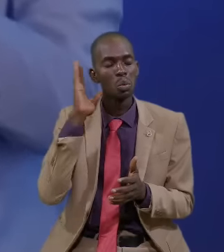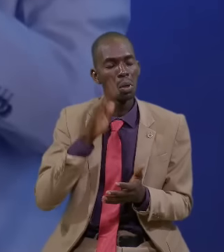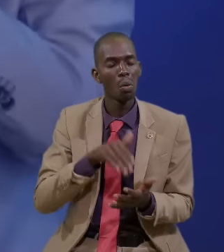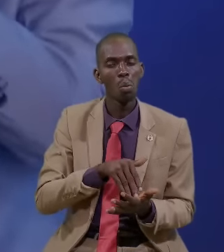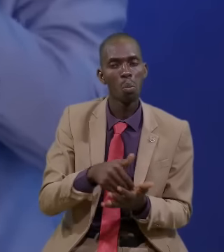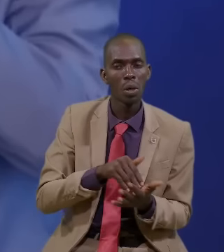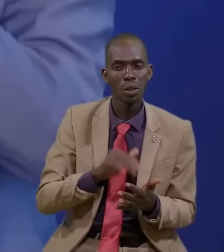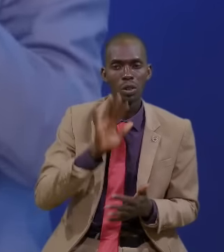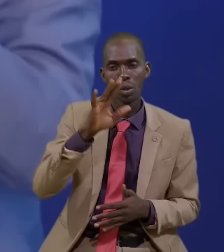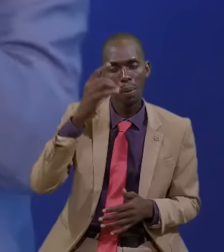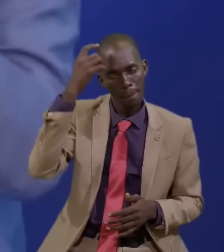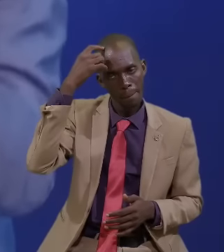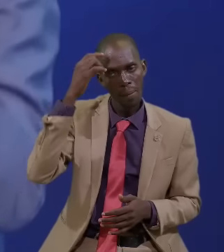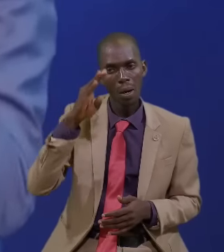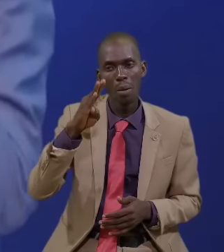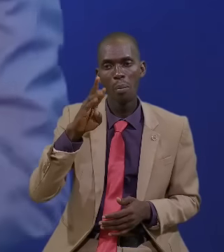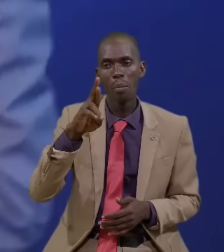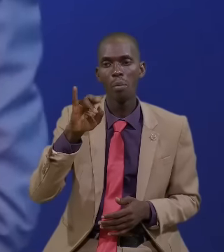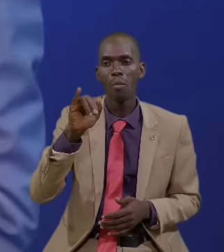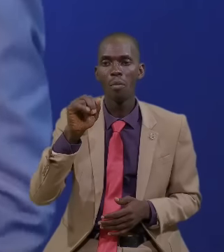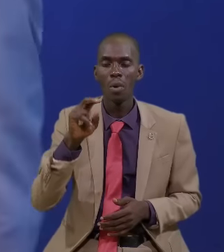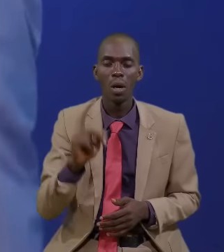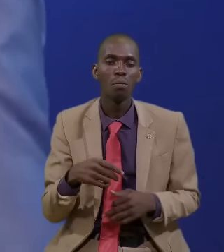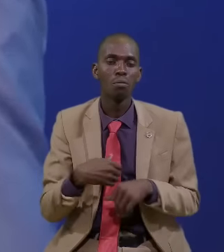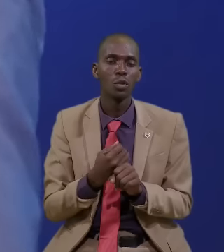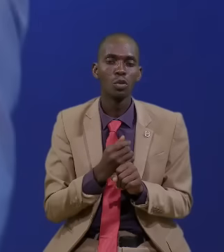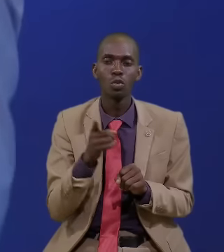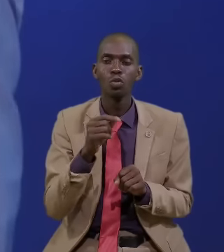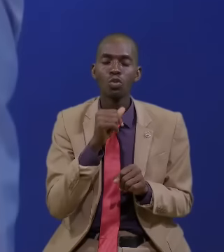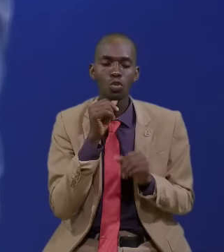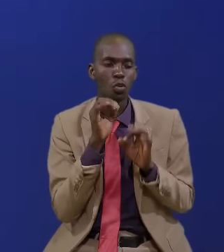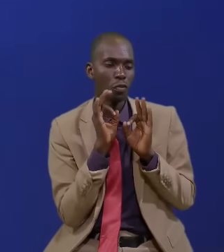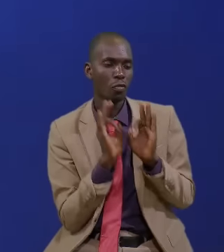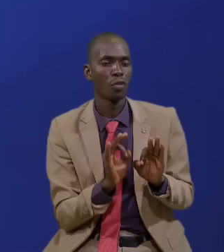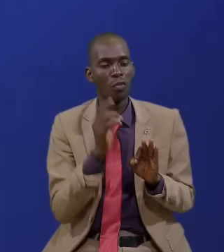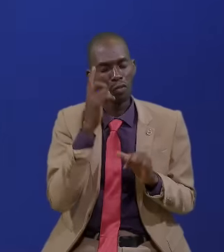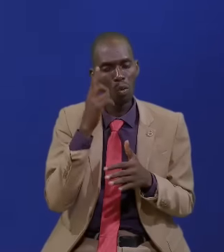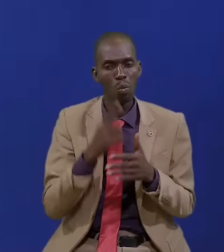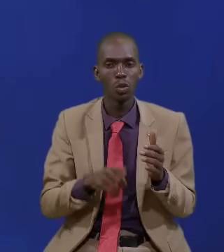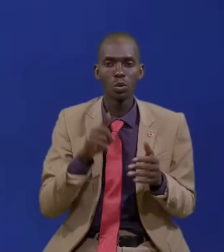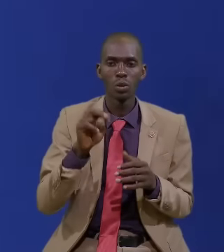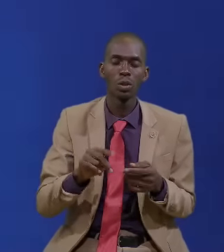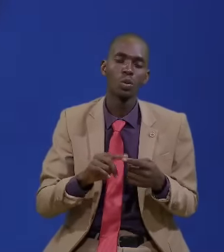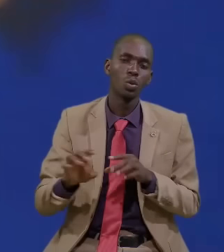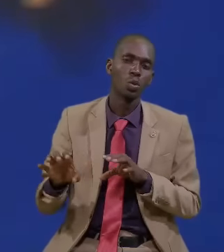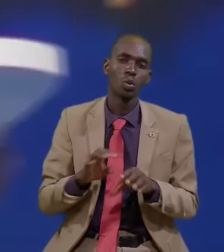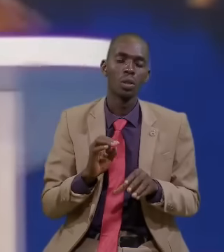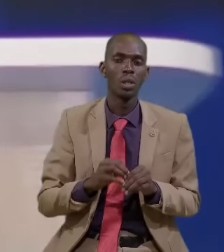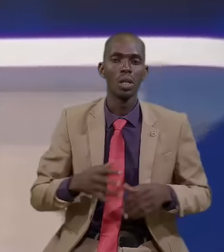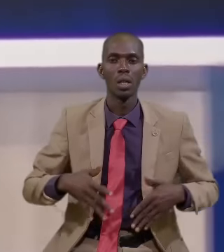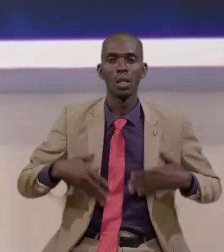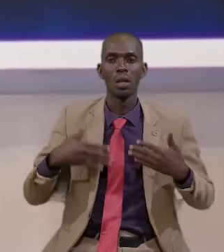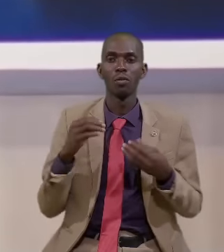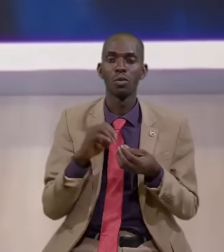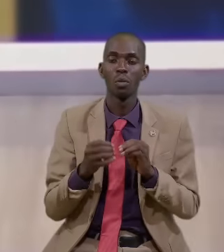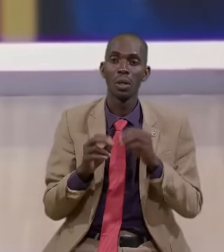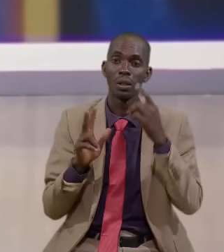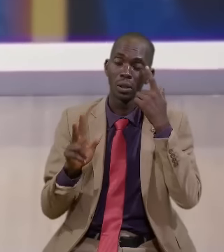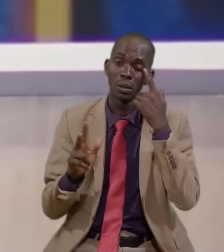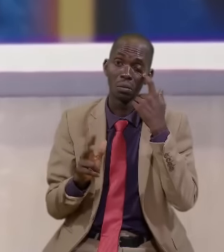and it makes you unfit for what you need to do in life. Number three now is the food